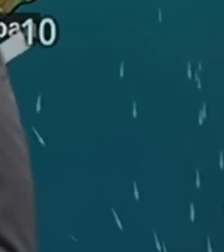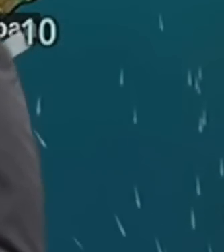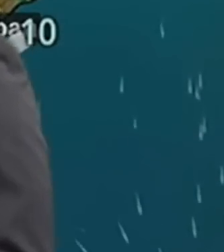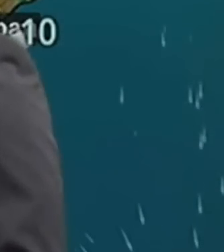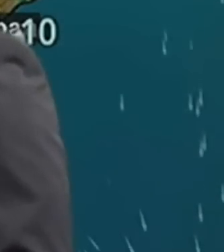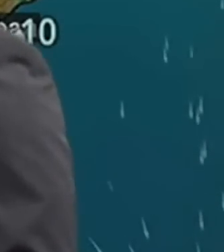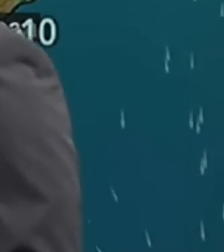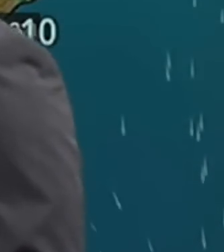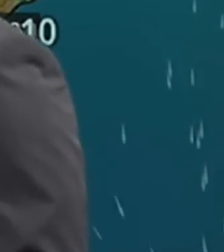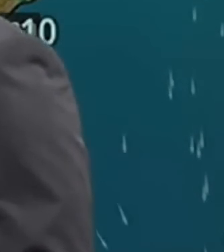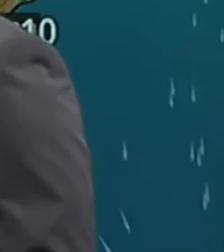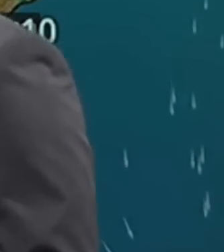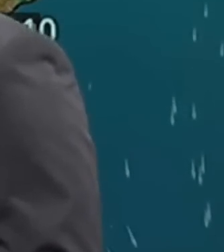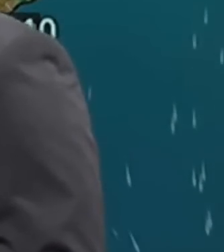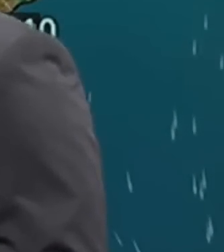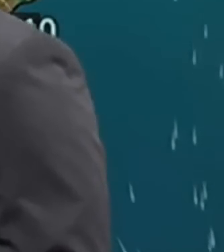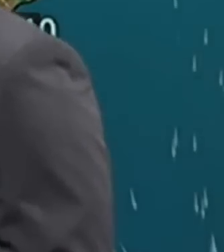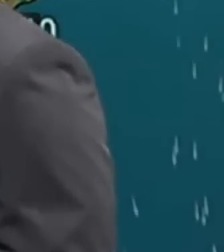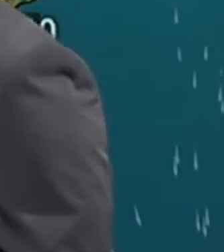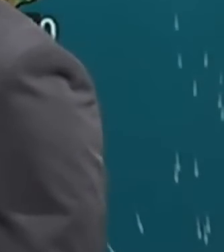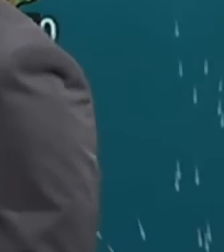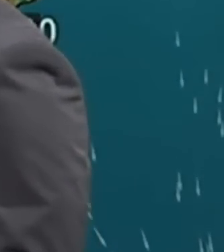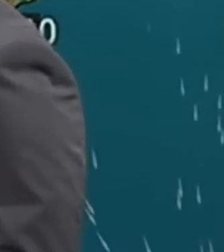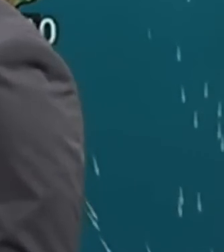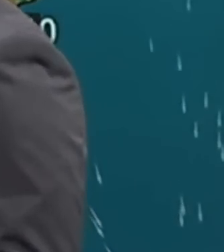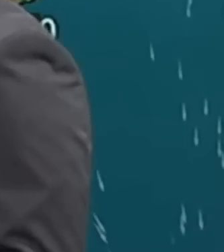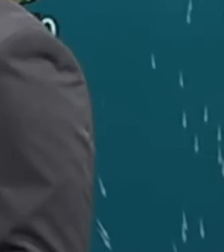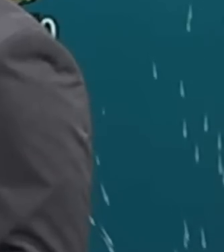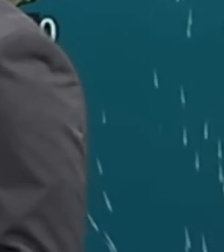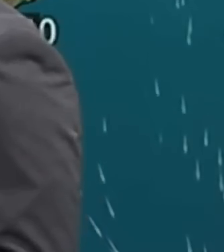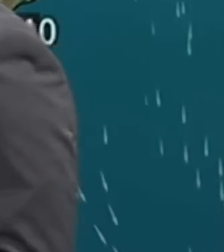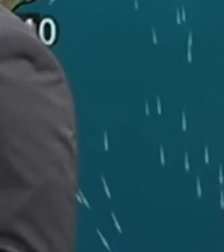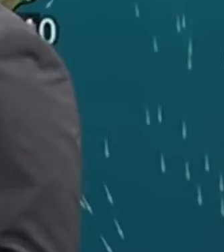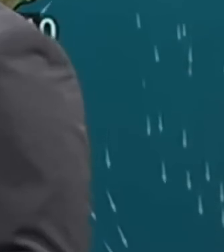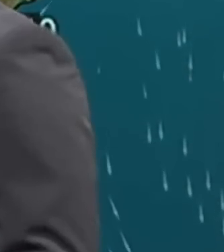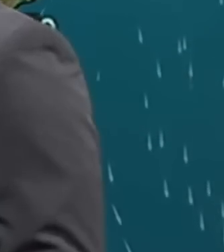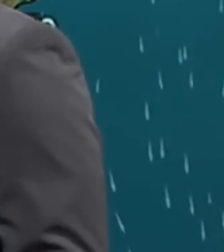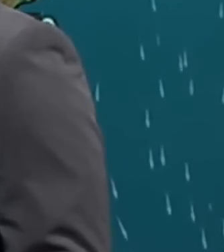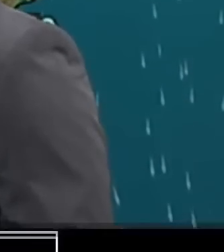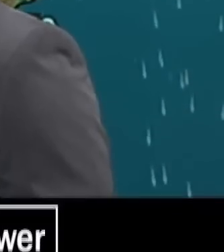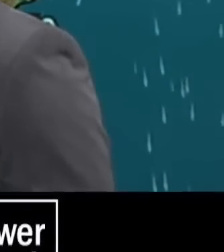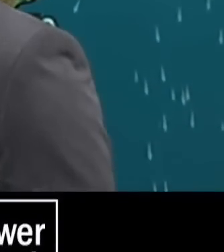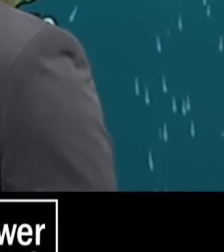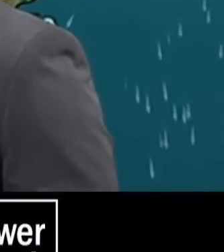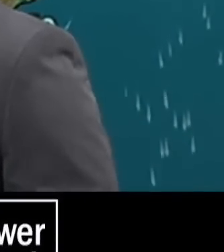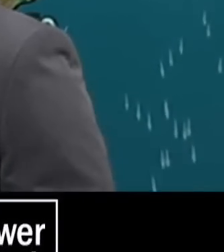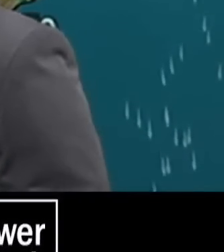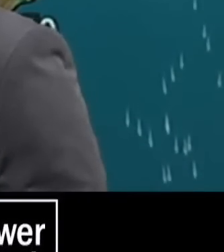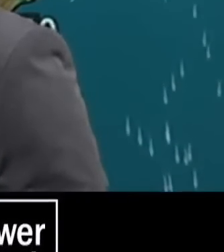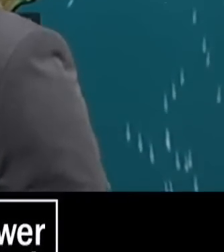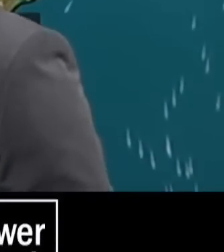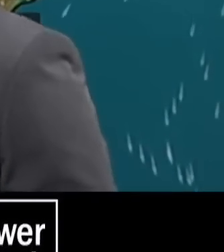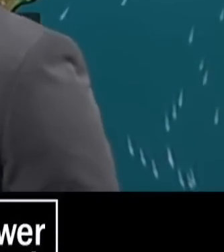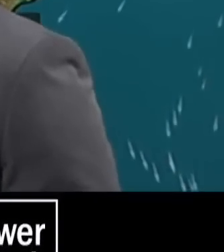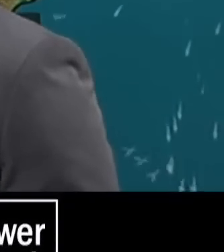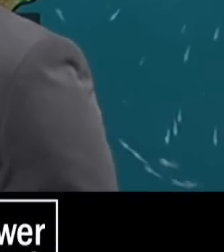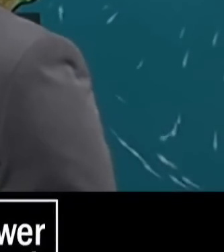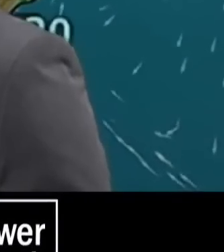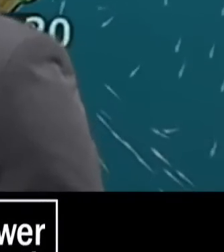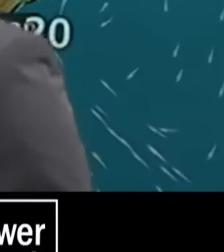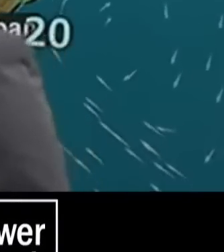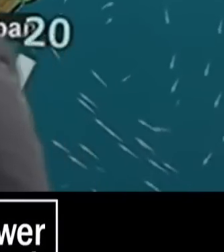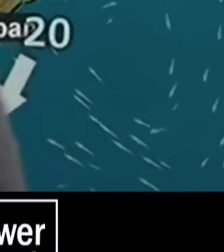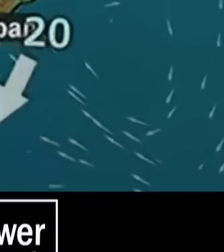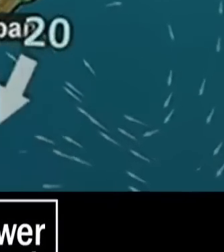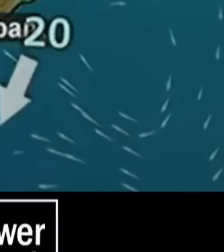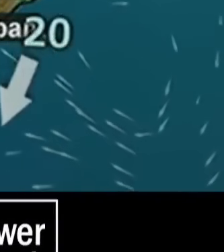sai ka ro kana ka rona teng e tlebele marumona le mane bolo bana ha teng o tla komile re hapula tse lebetseng tle fela le hore ka thoko go mapopo e tlebele fela mo e sai ka khubula mo e